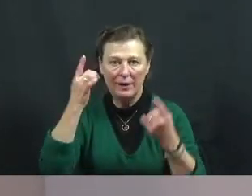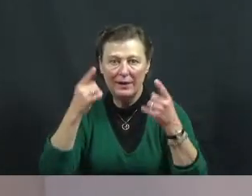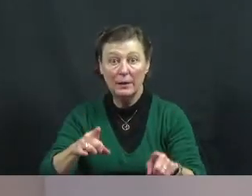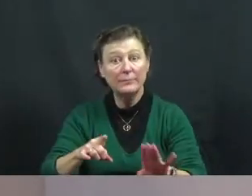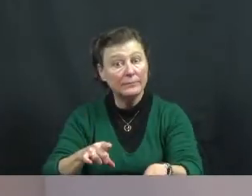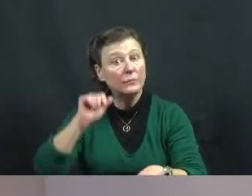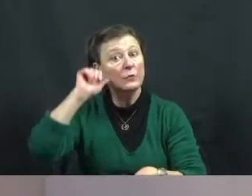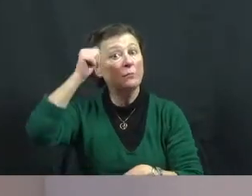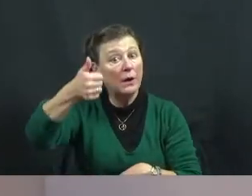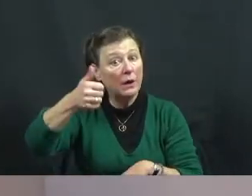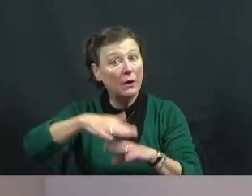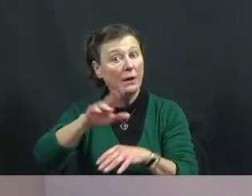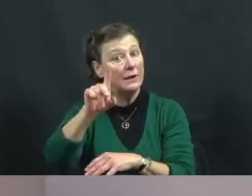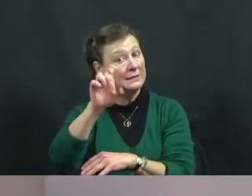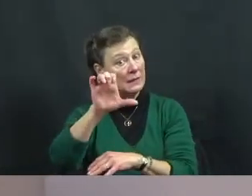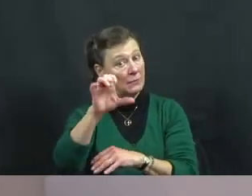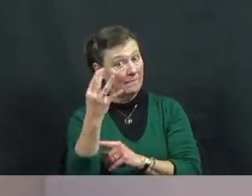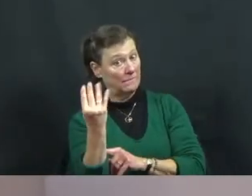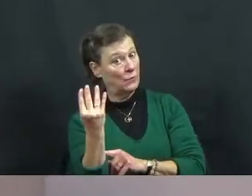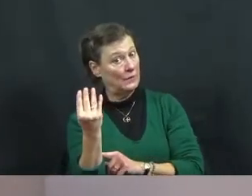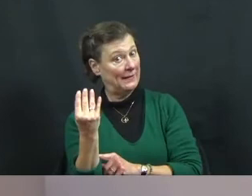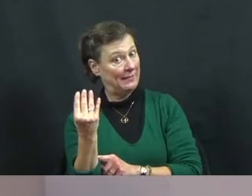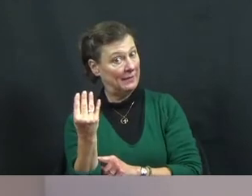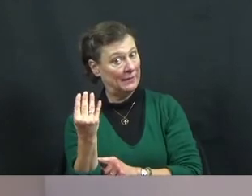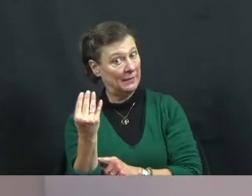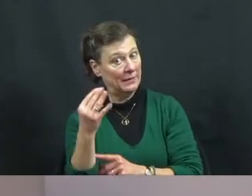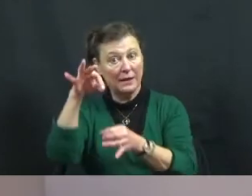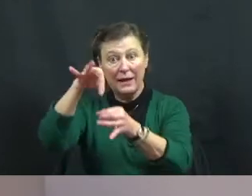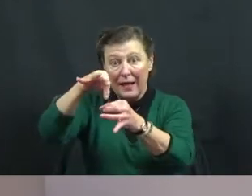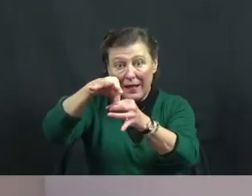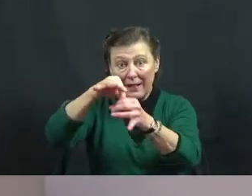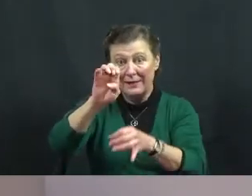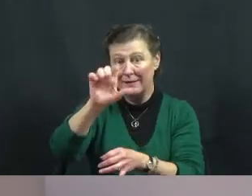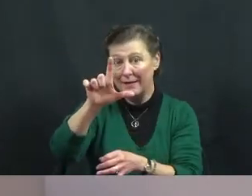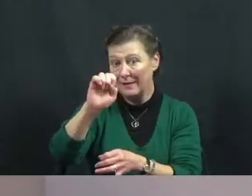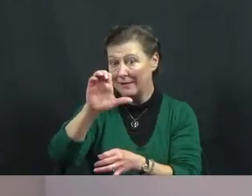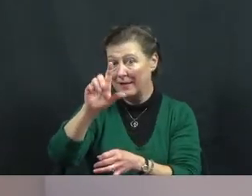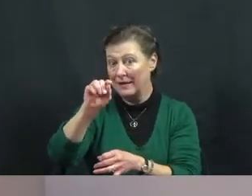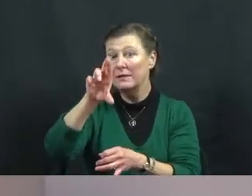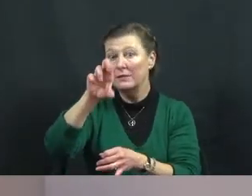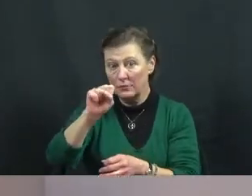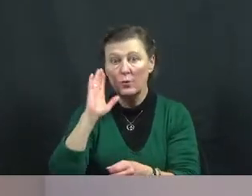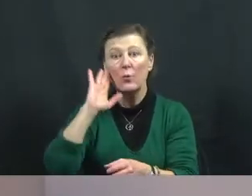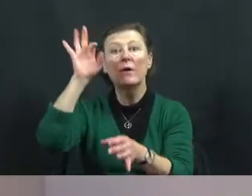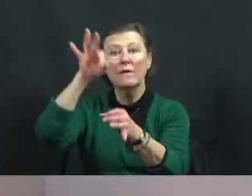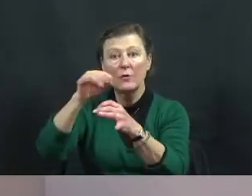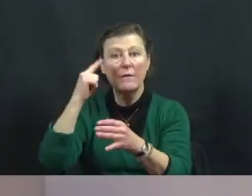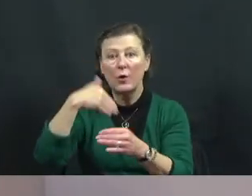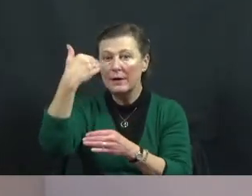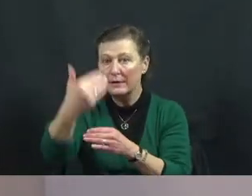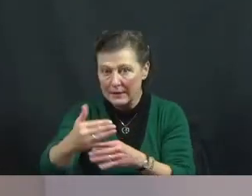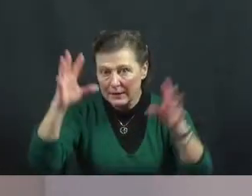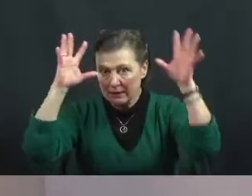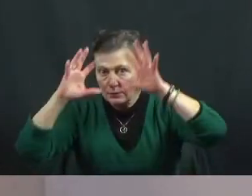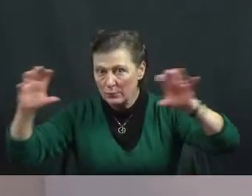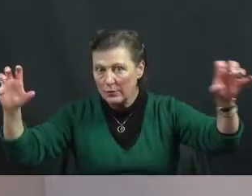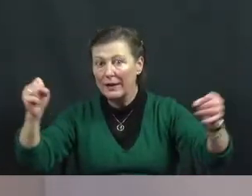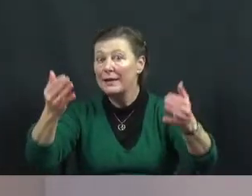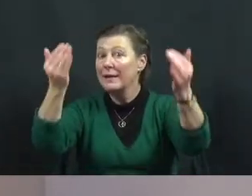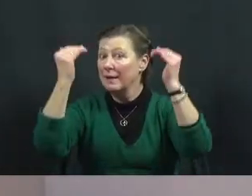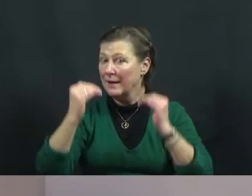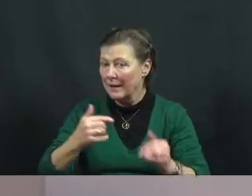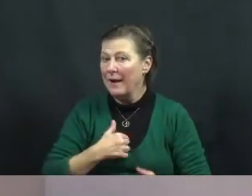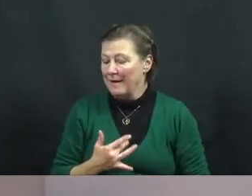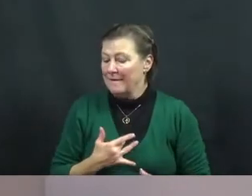Tomorrow, on December the 14th, electors will vote on the next president, and thus I'm pretty sure our democracy is going